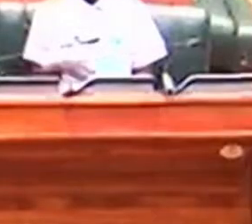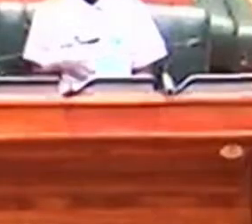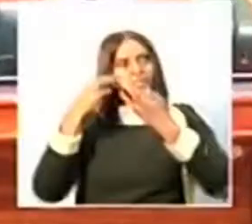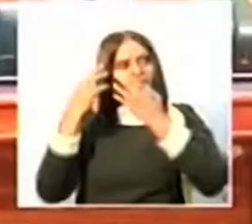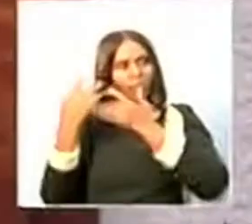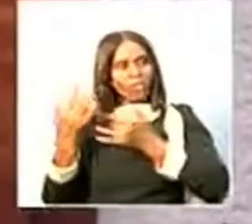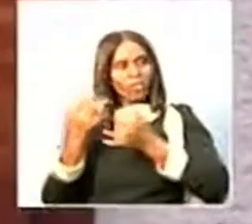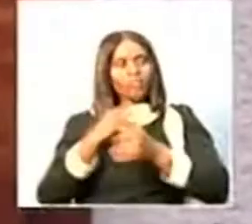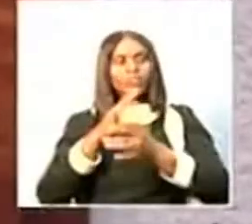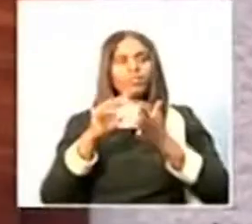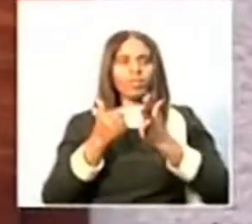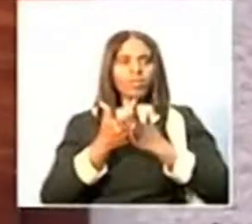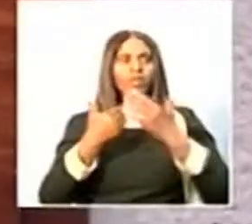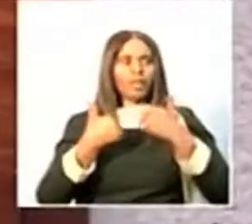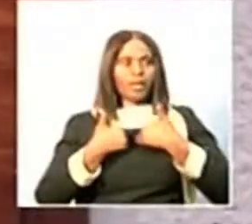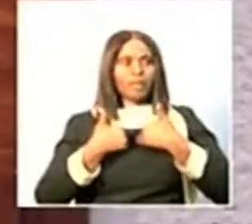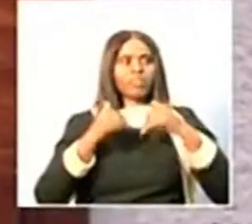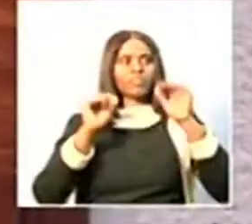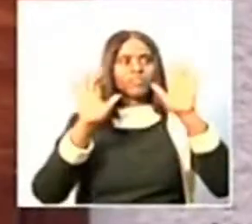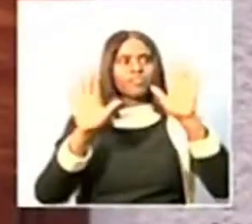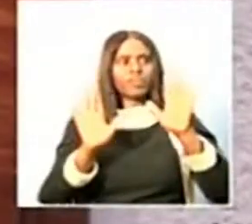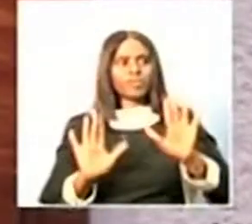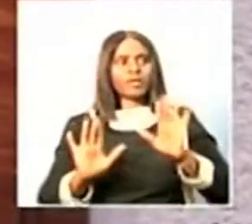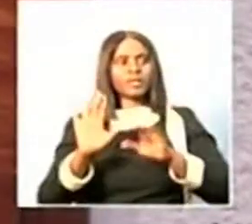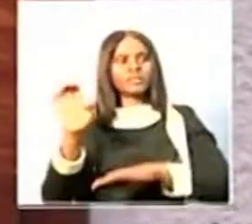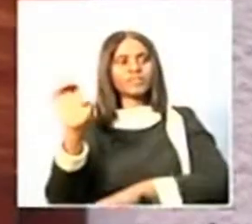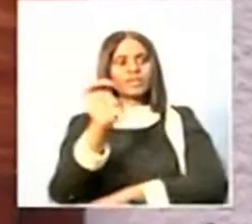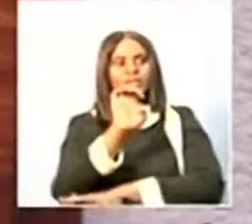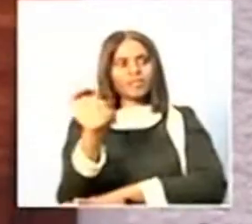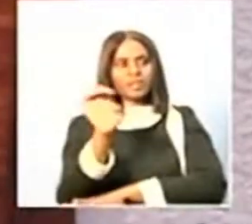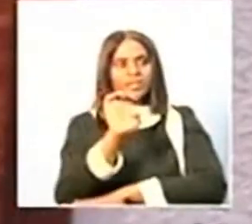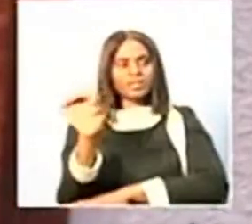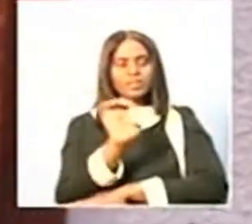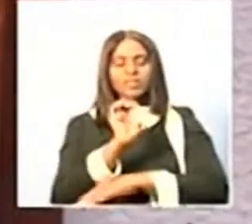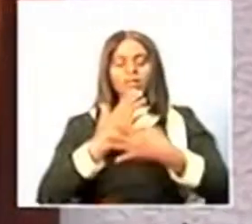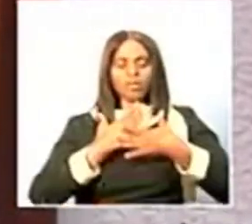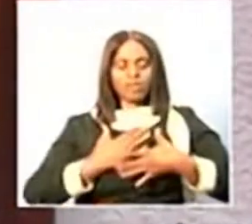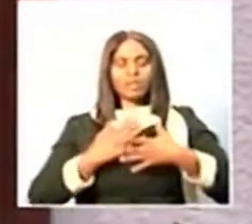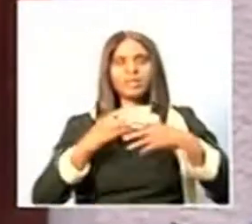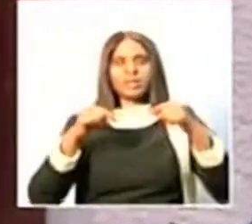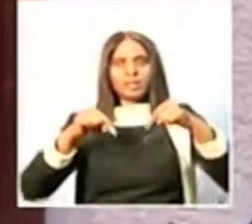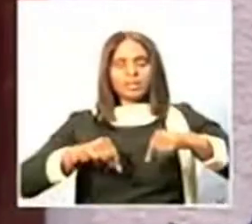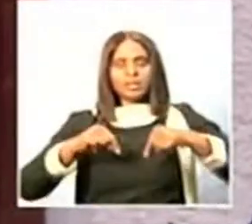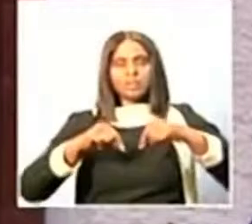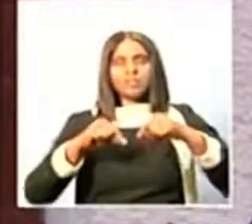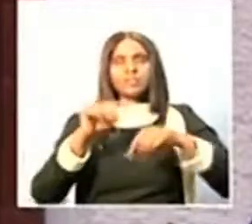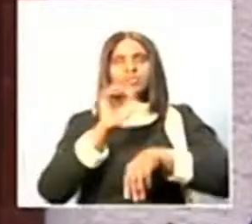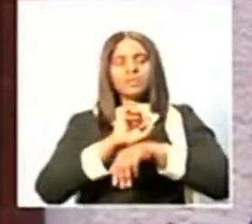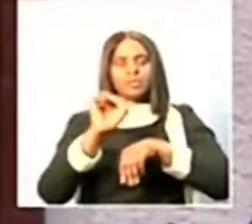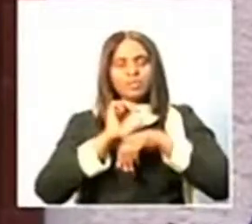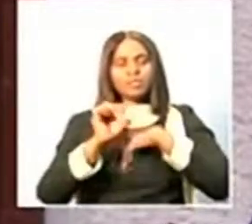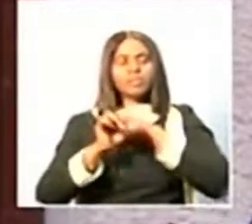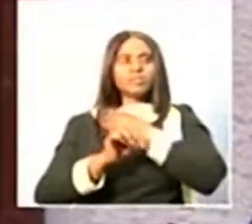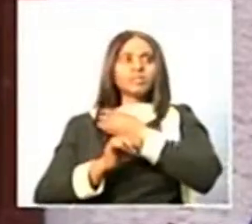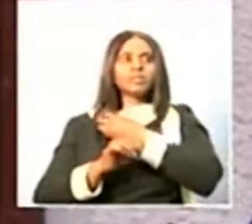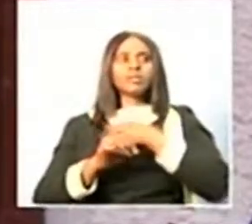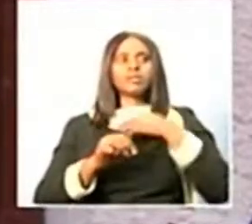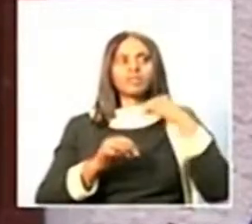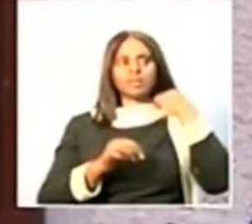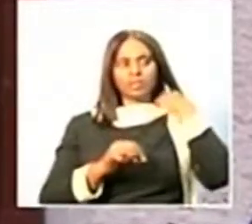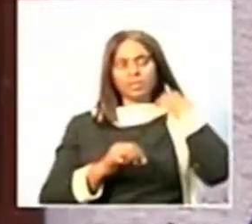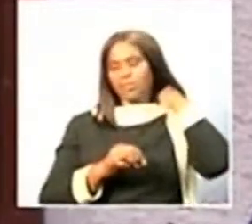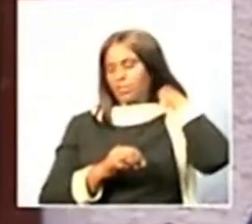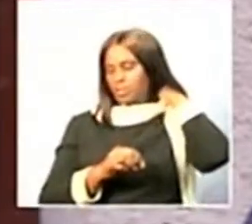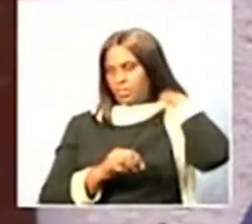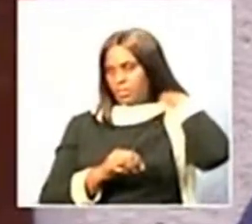All had wonderful Easter holidays. Let me take this opportunity to urge all honorable members to take